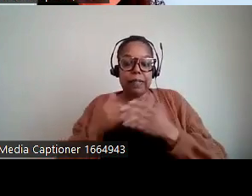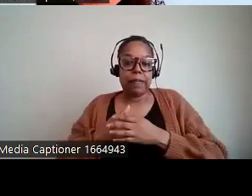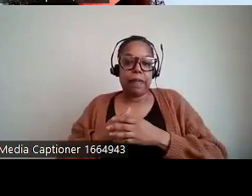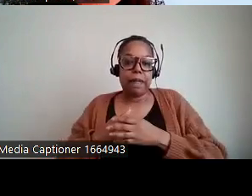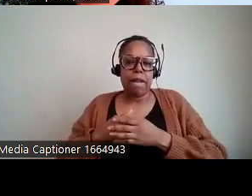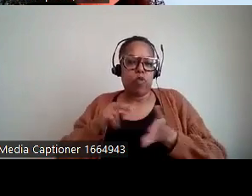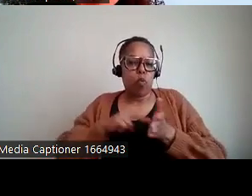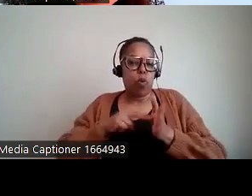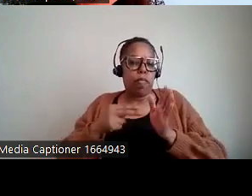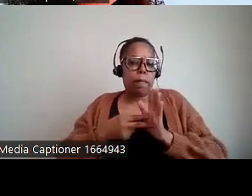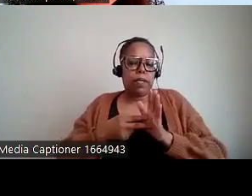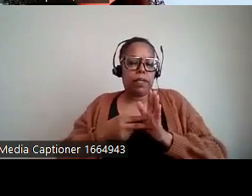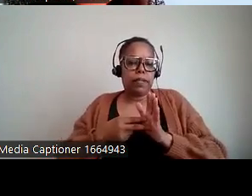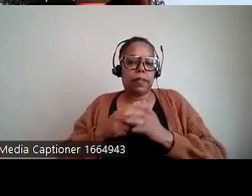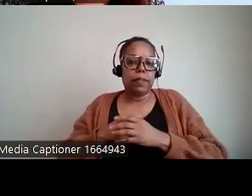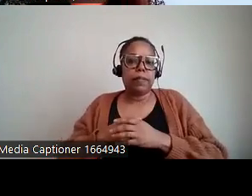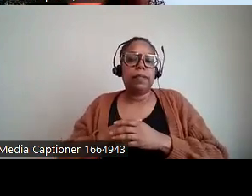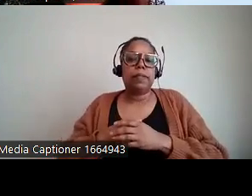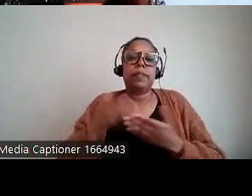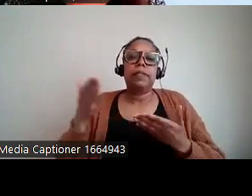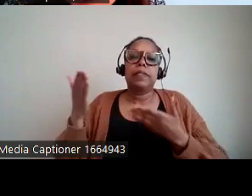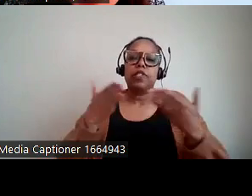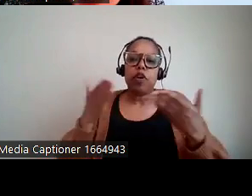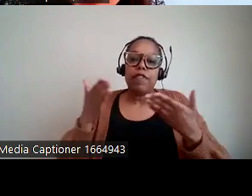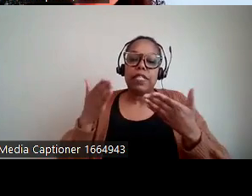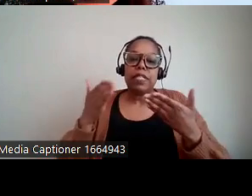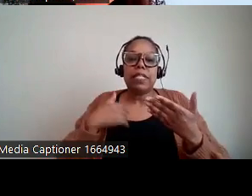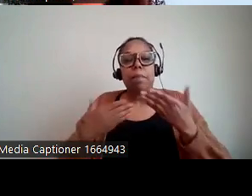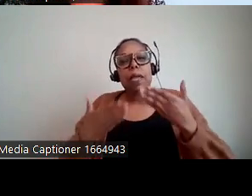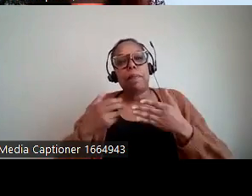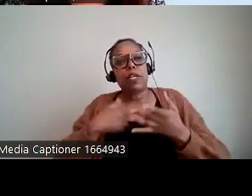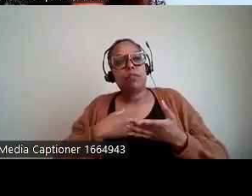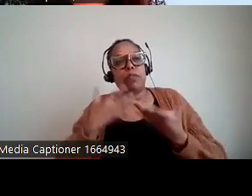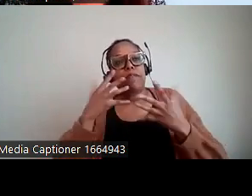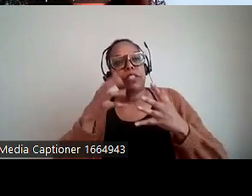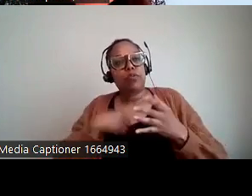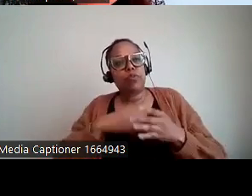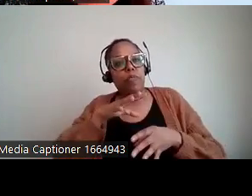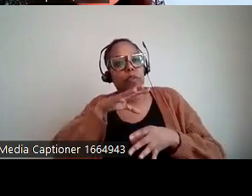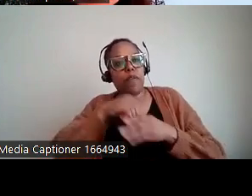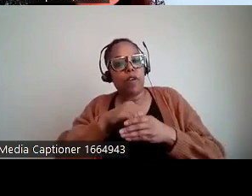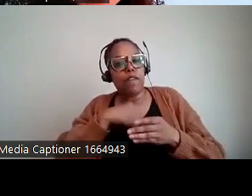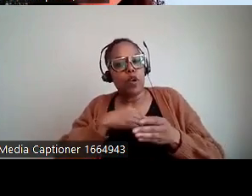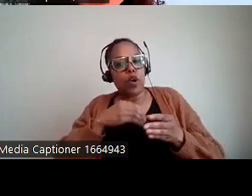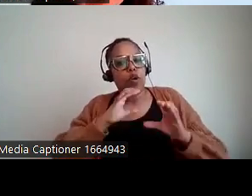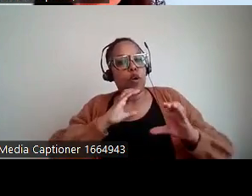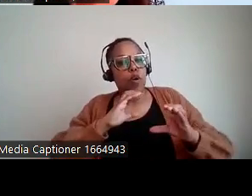course, services are what might already be in the community in terms of services we link